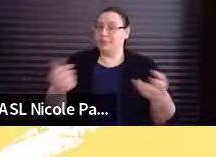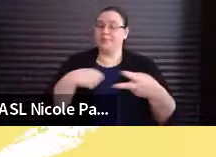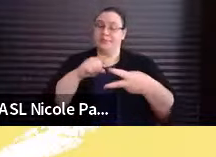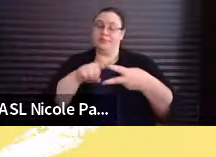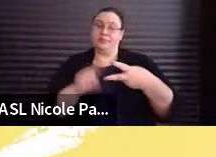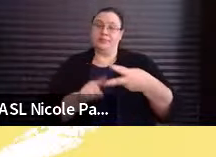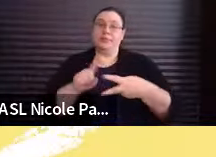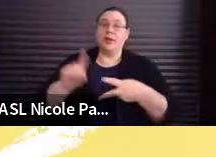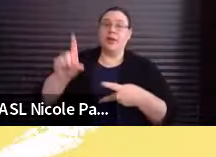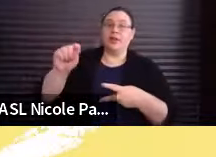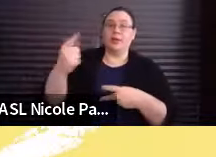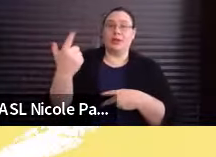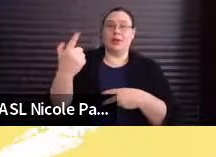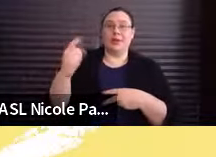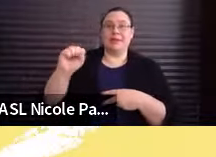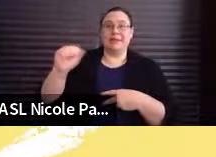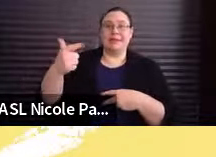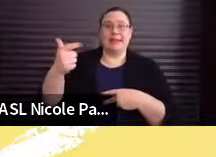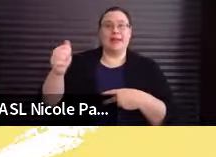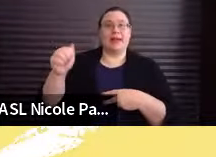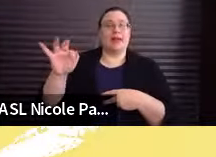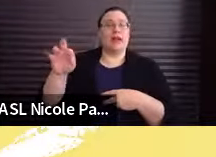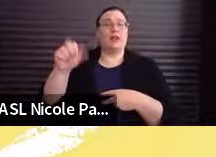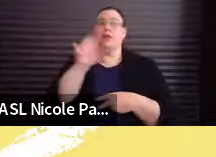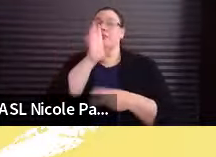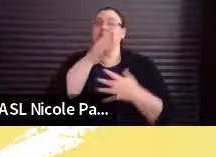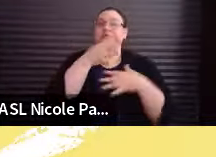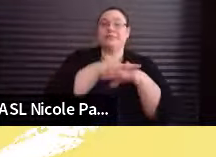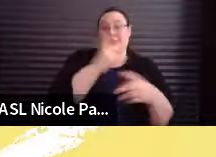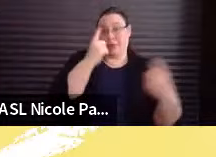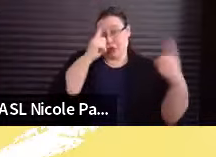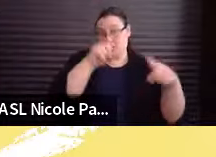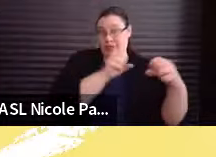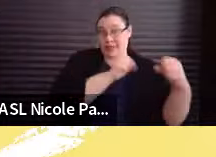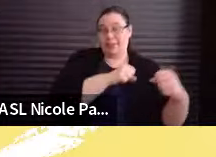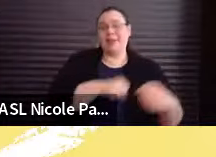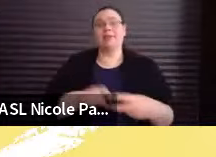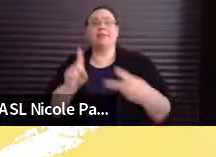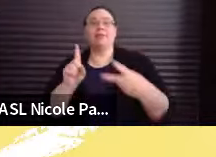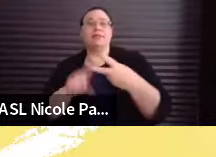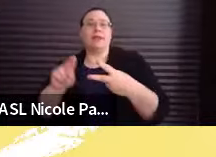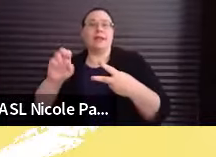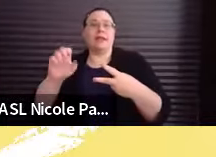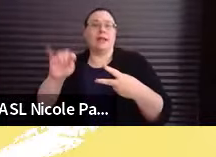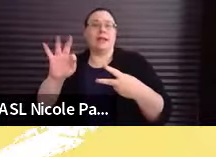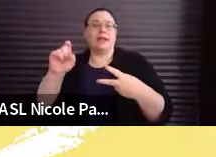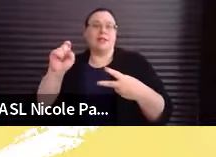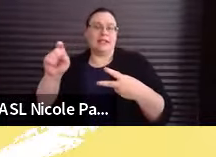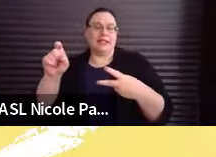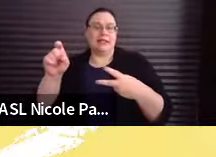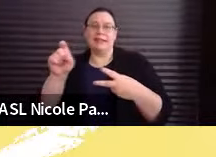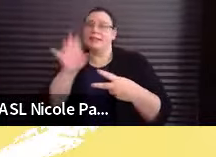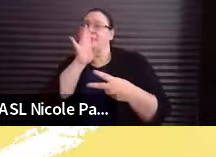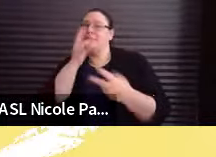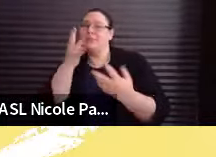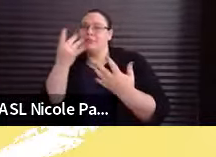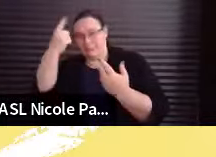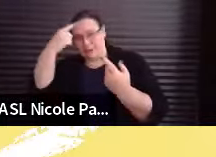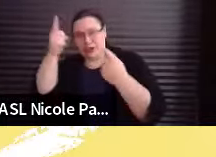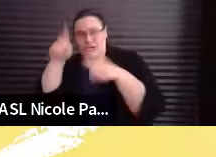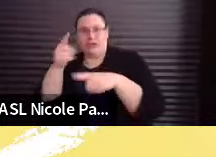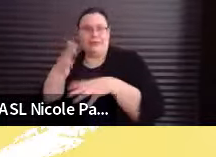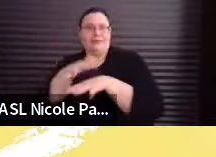2021 SAG-AFTRA dubbing agreement and the Netflix dubbing agreement. It will soon be the 2022